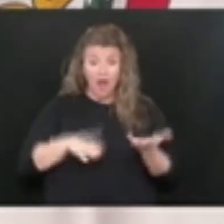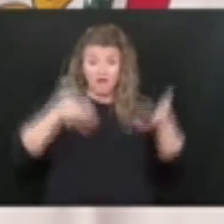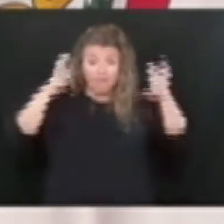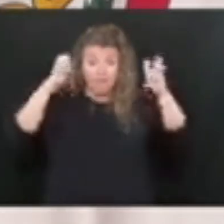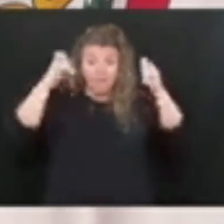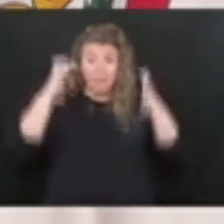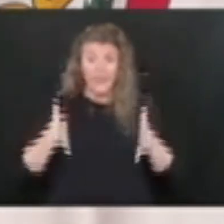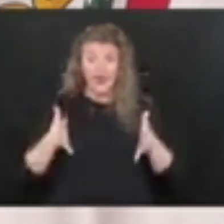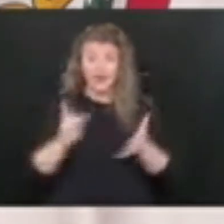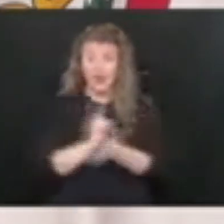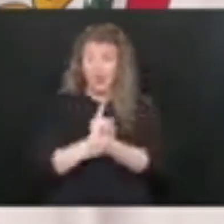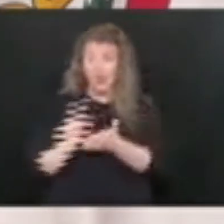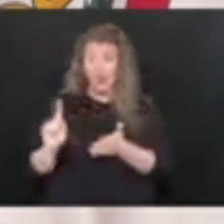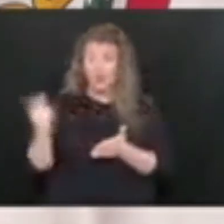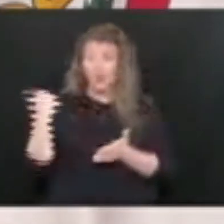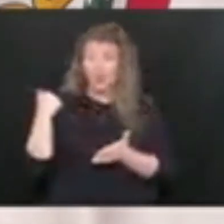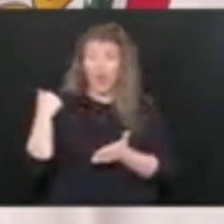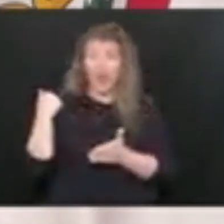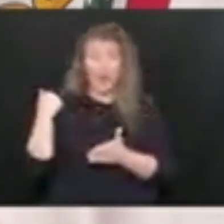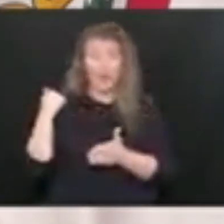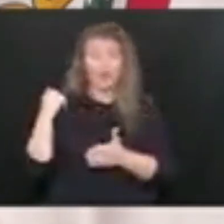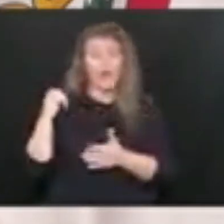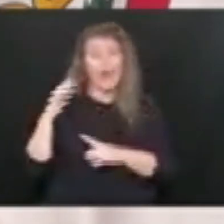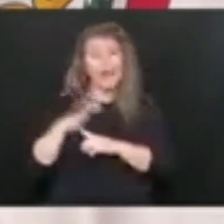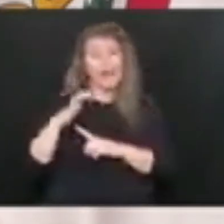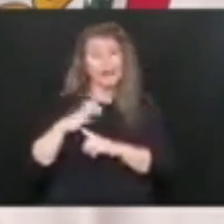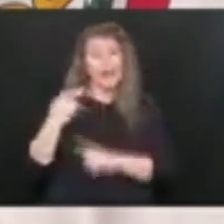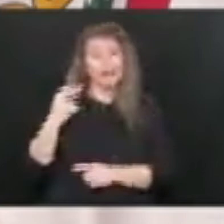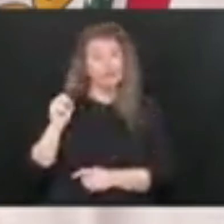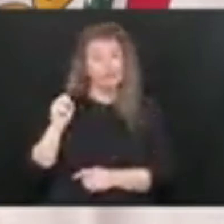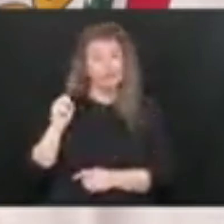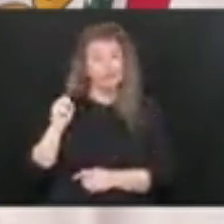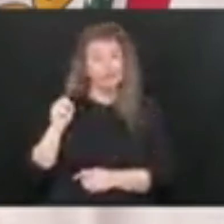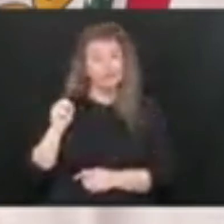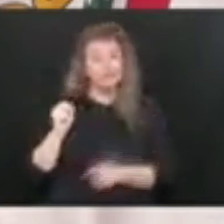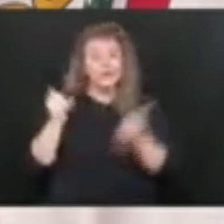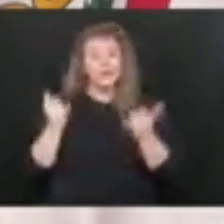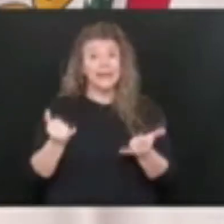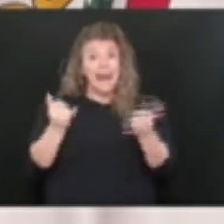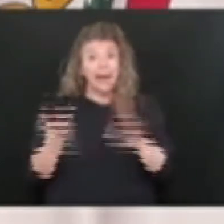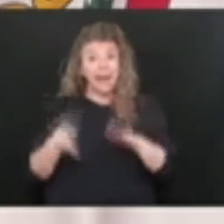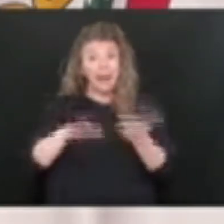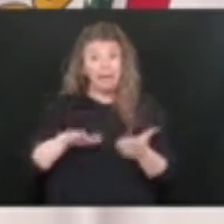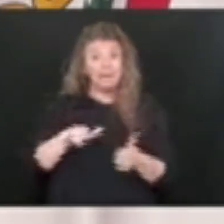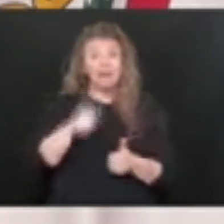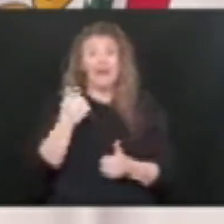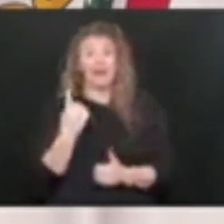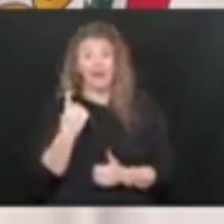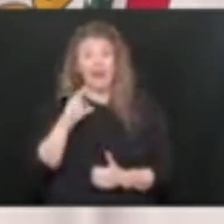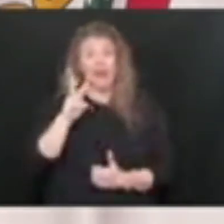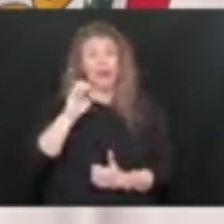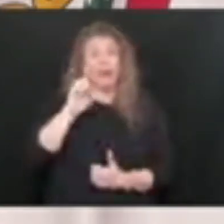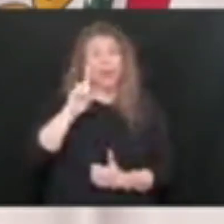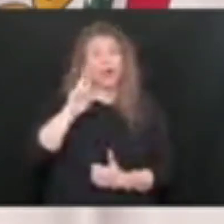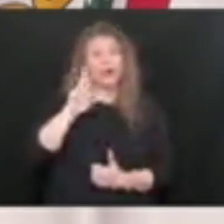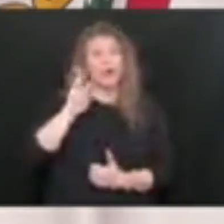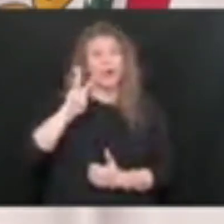player a week or so ago at Capitol High. Now we've lost another basketball player that's at Woodrow